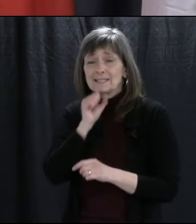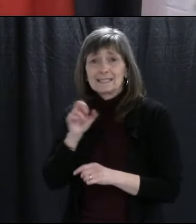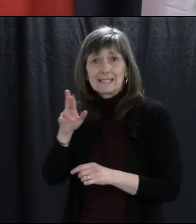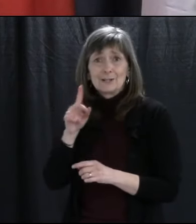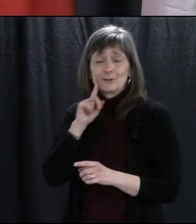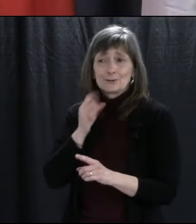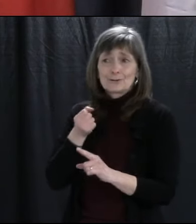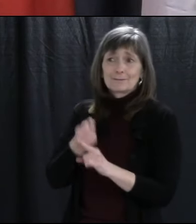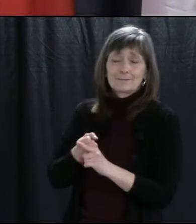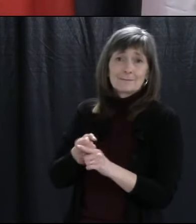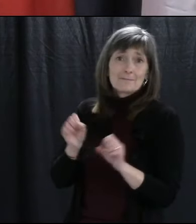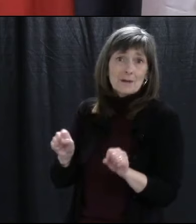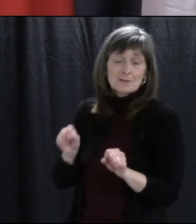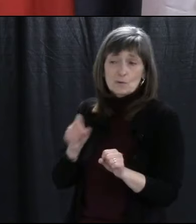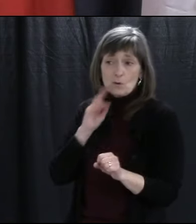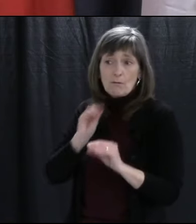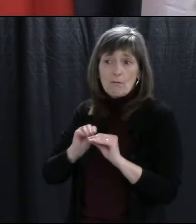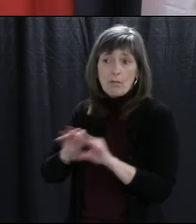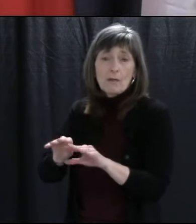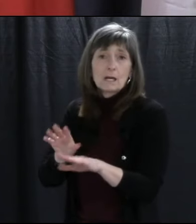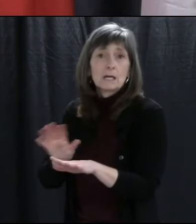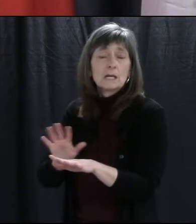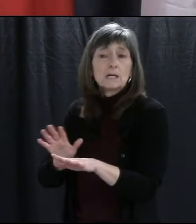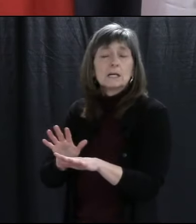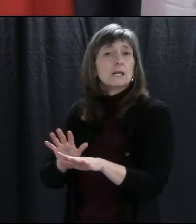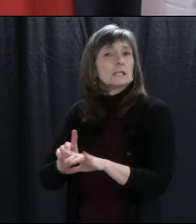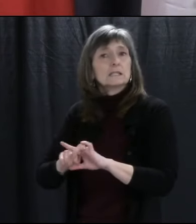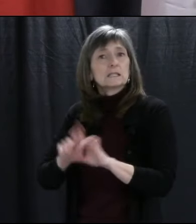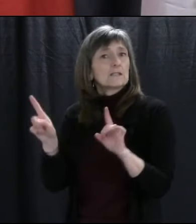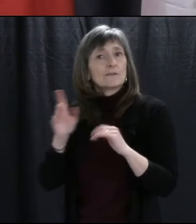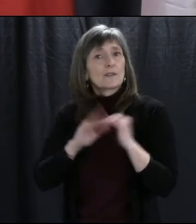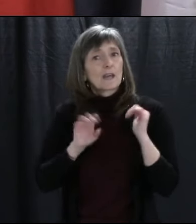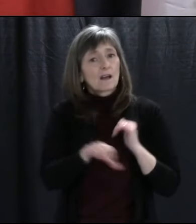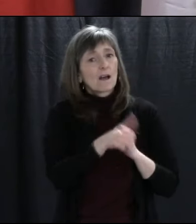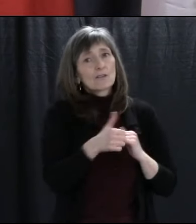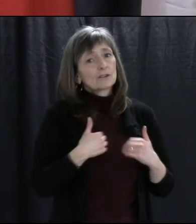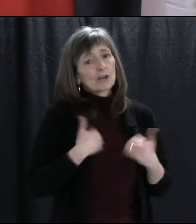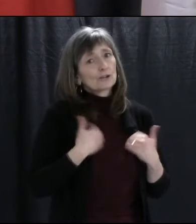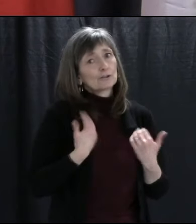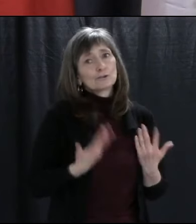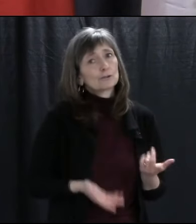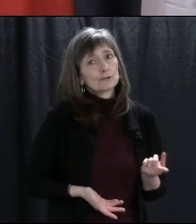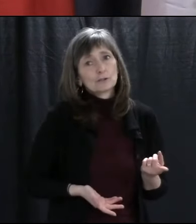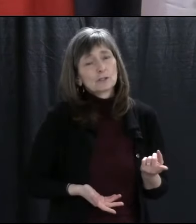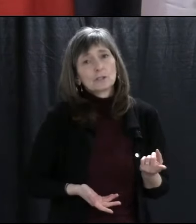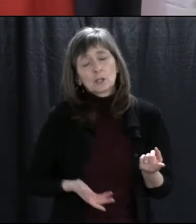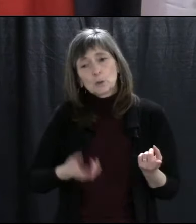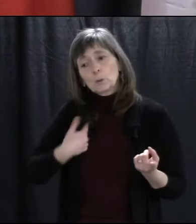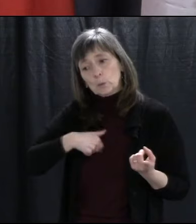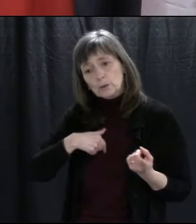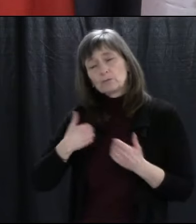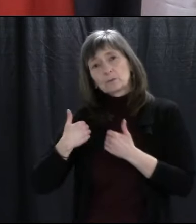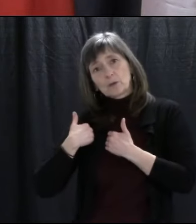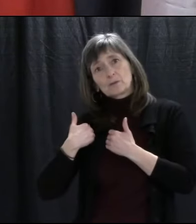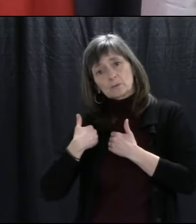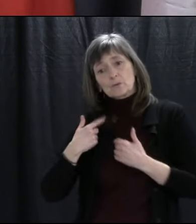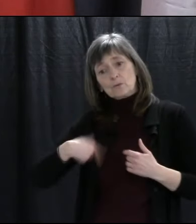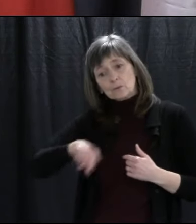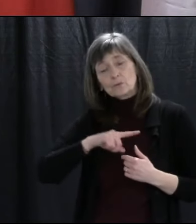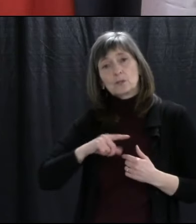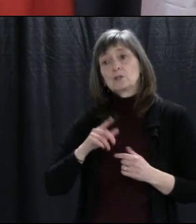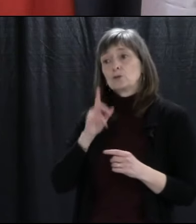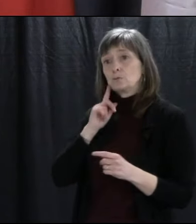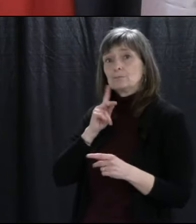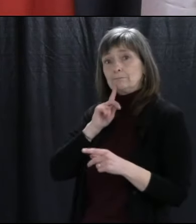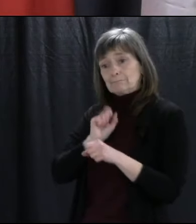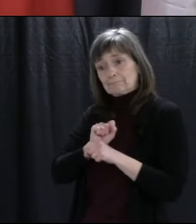seniors, potentially impact. They deal with this in a very different way. The onus on us, the responsibility is on all of us